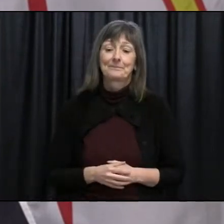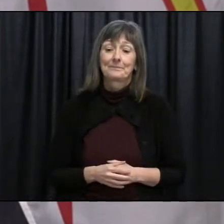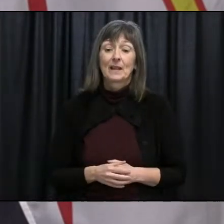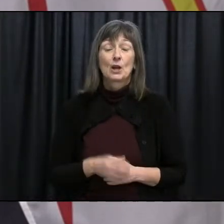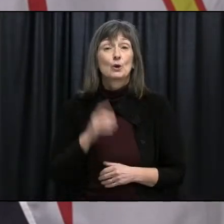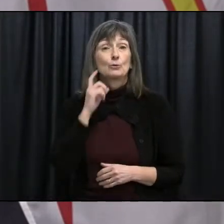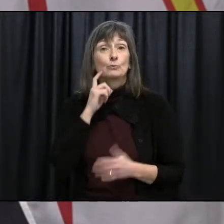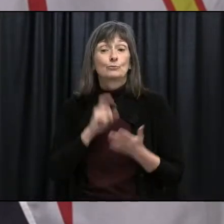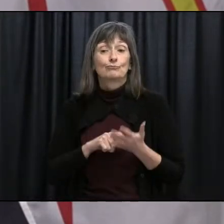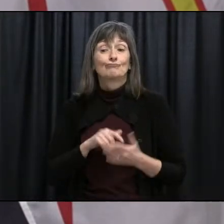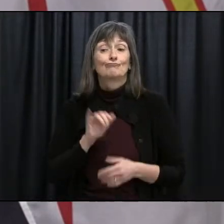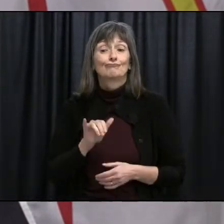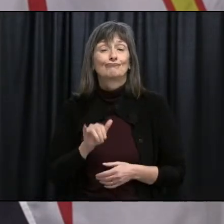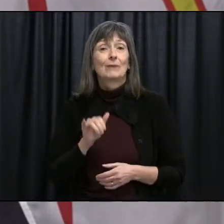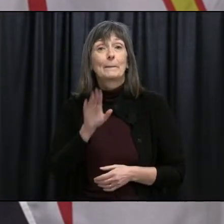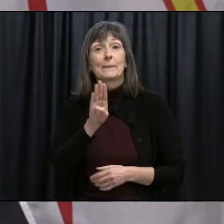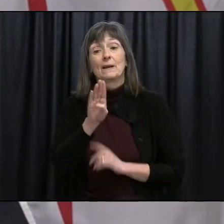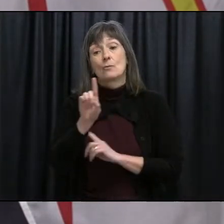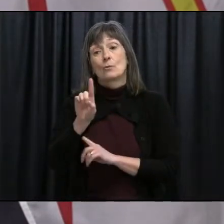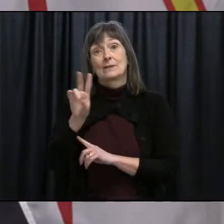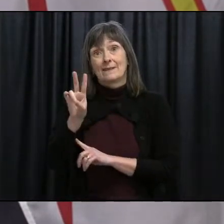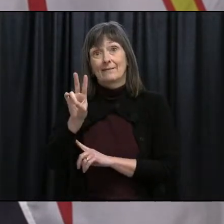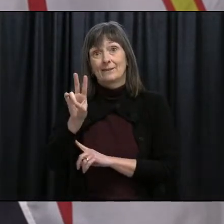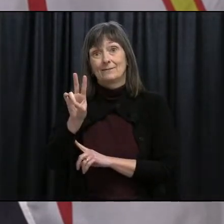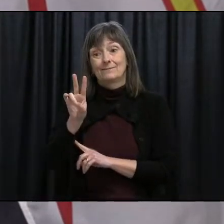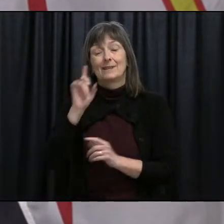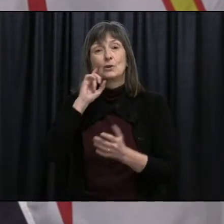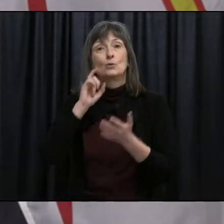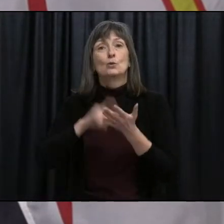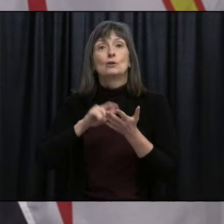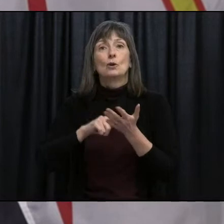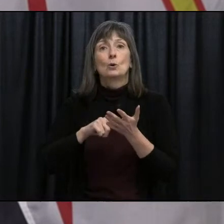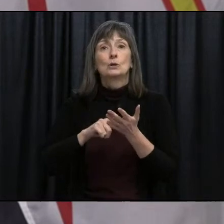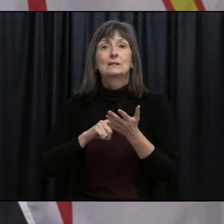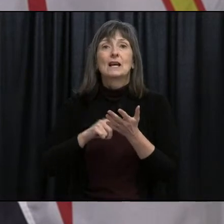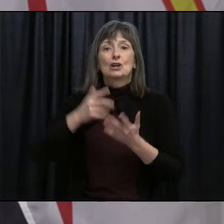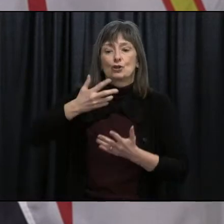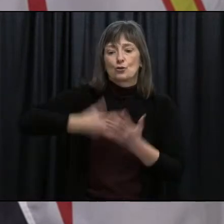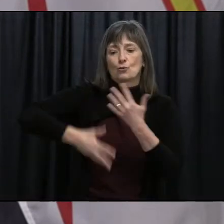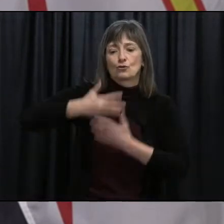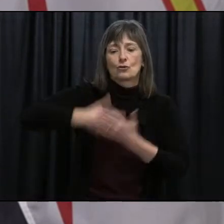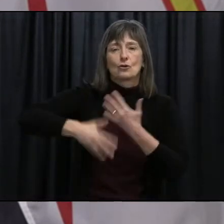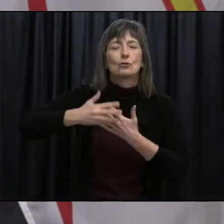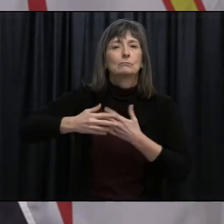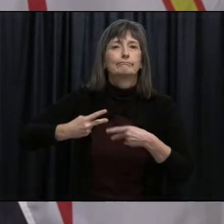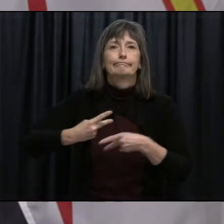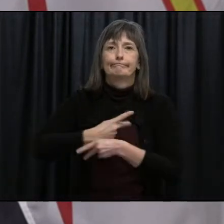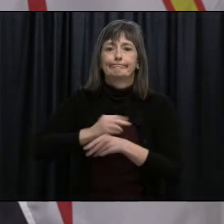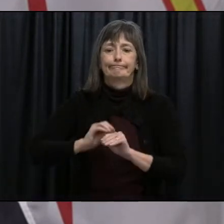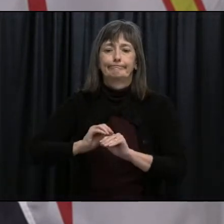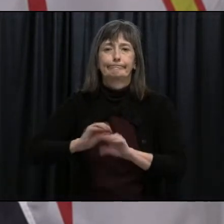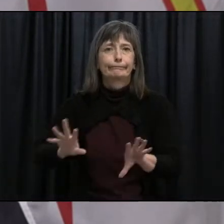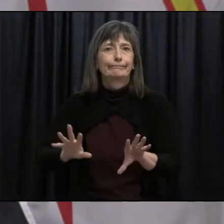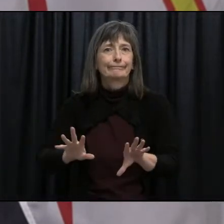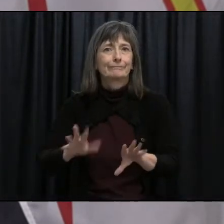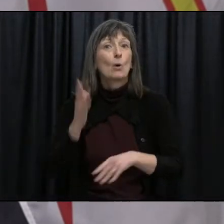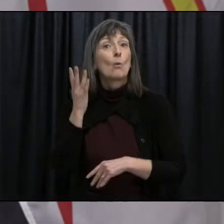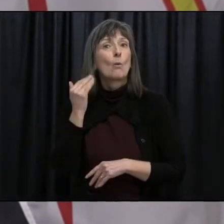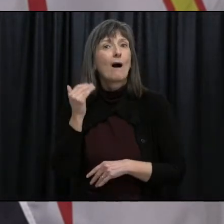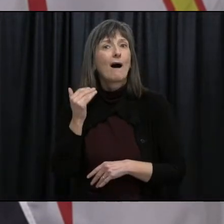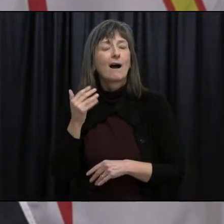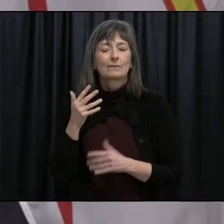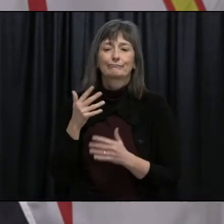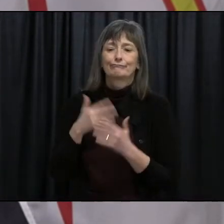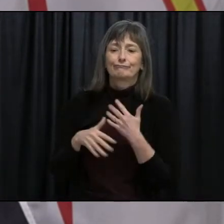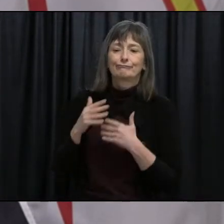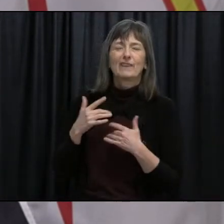that we certainly see a lot of spread in those social situations where people may let their guard down a little bit more, where